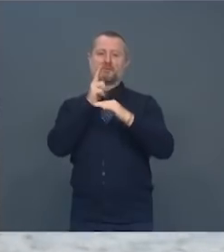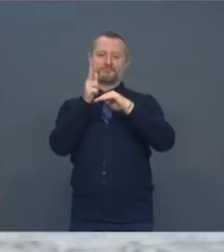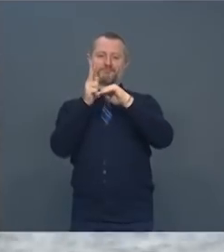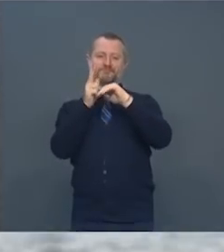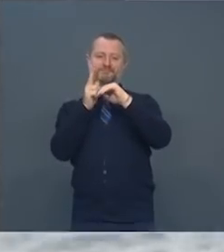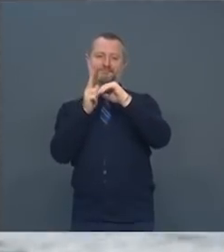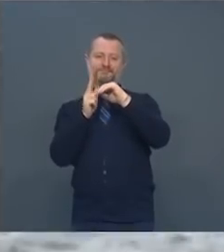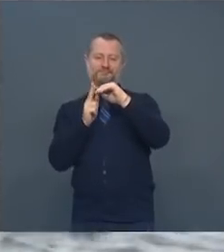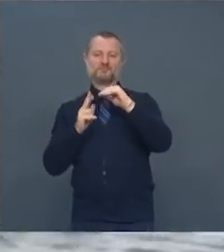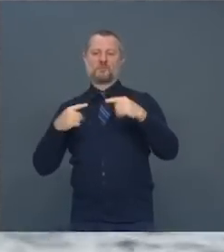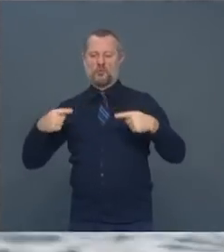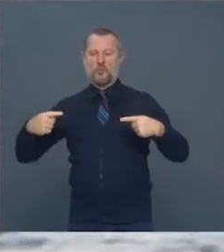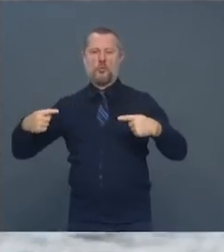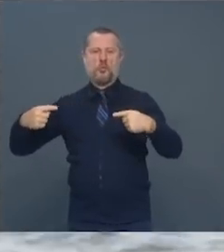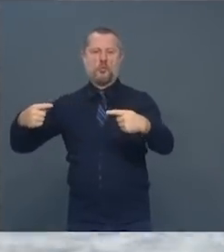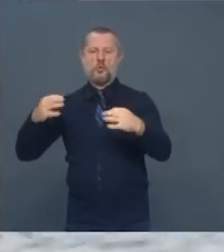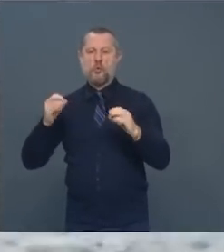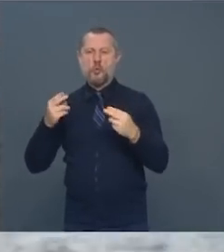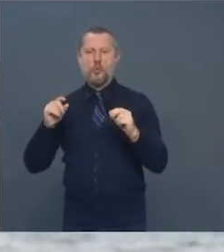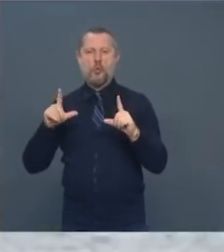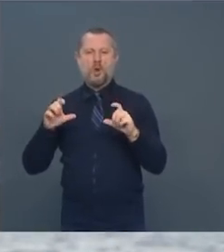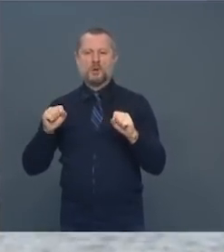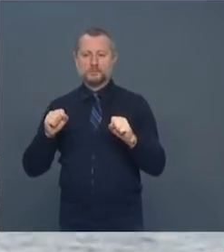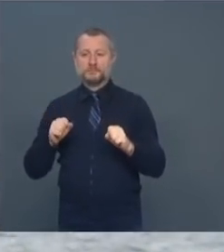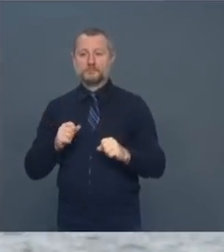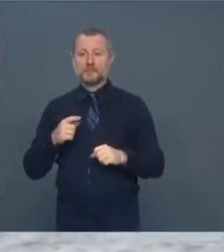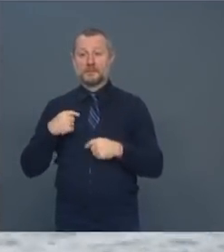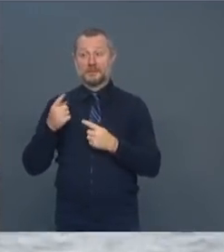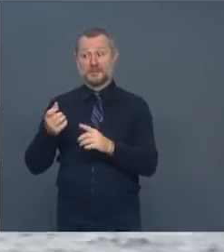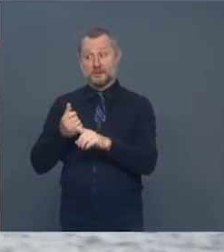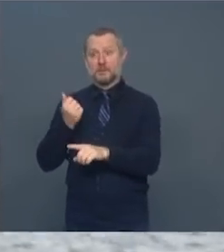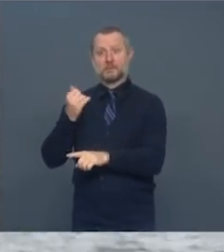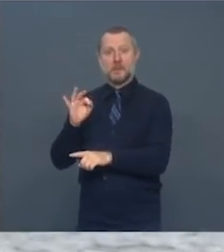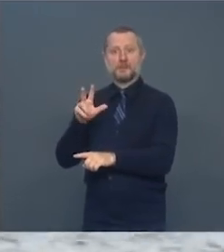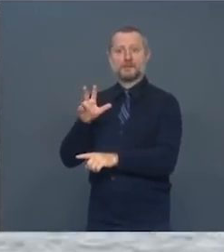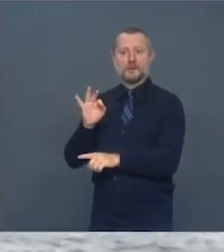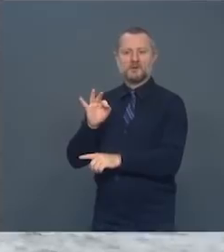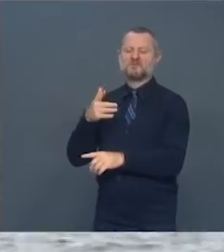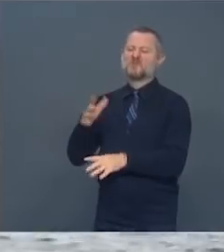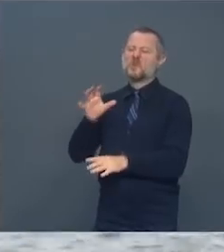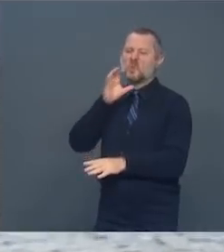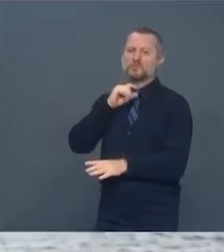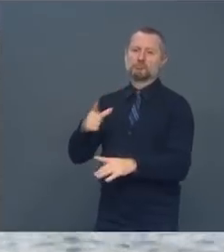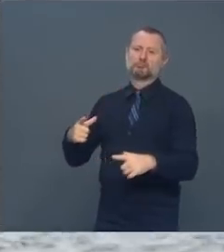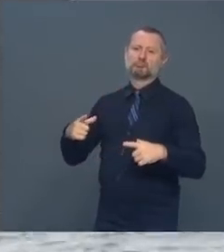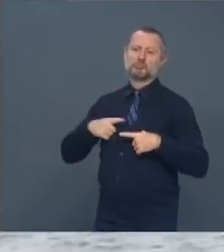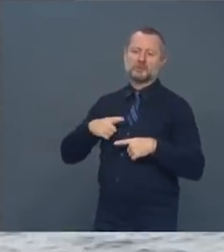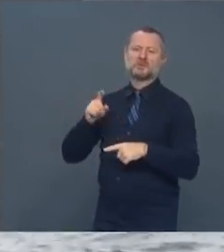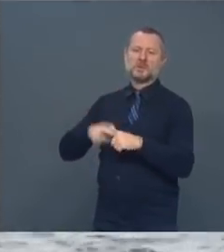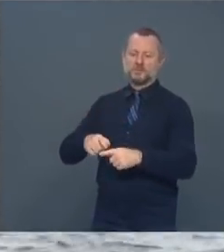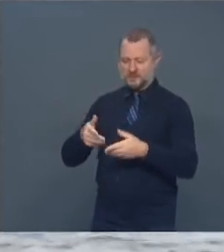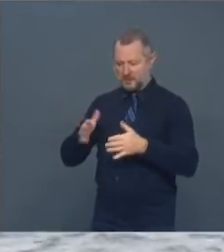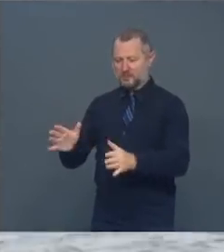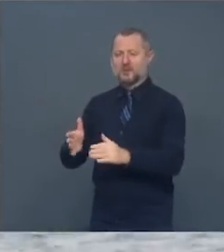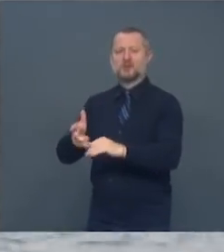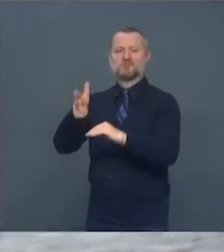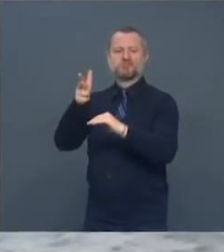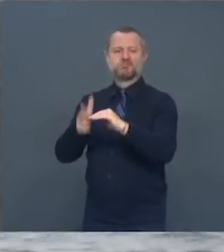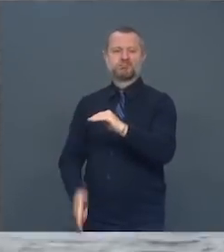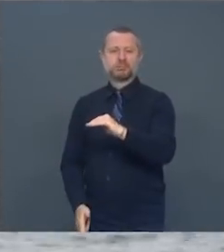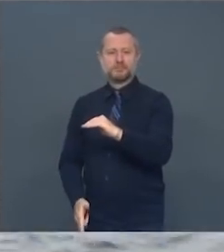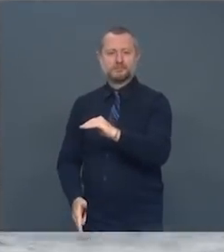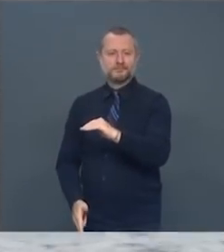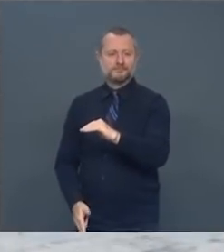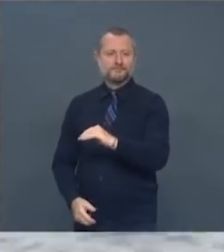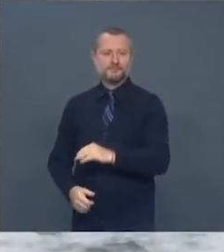here, she's a 1939 tug. She's retired, and she is going down. So we're going to be seeing her go down. And